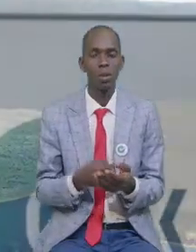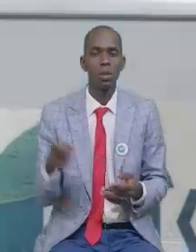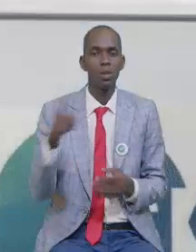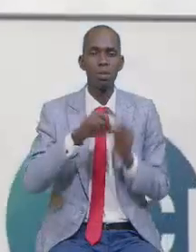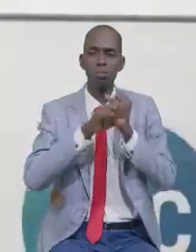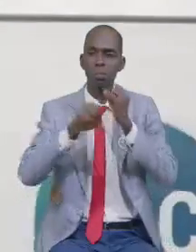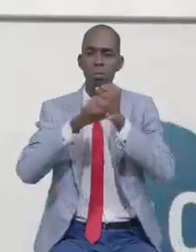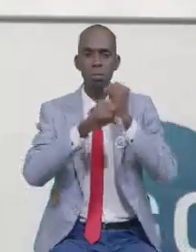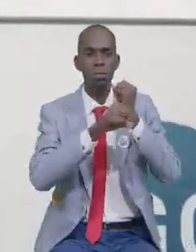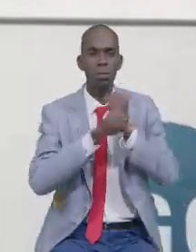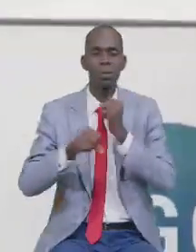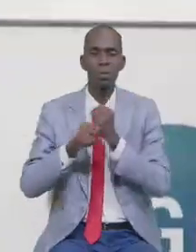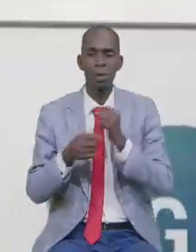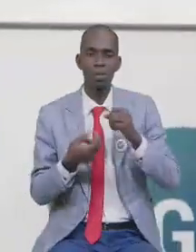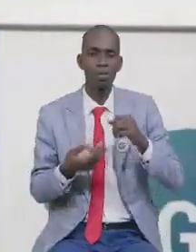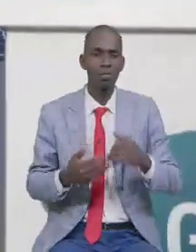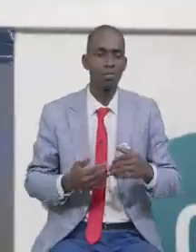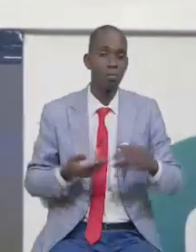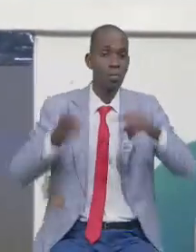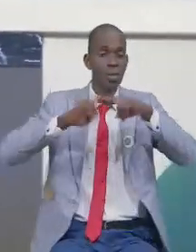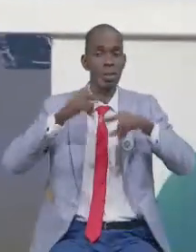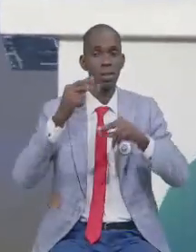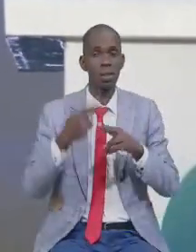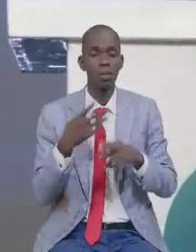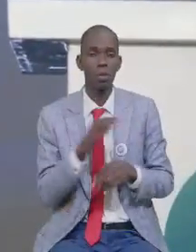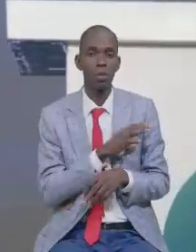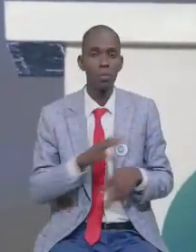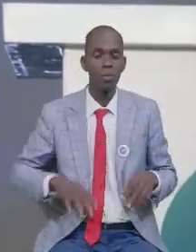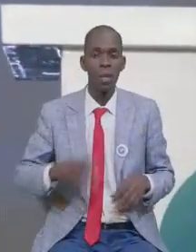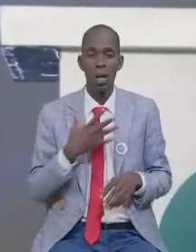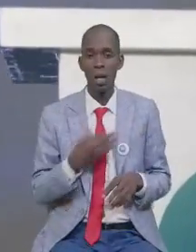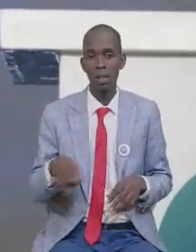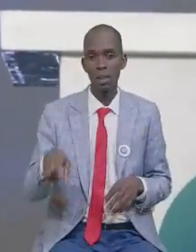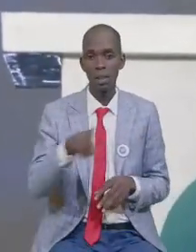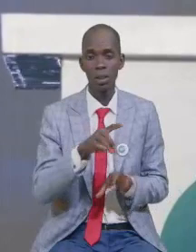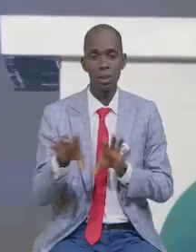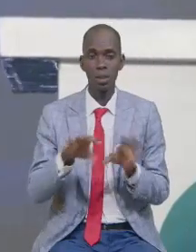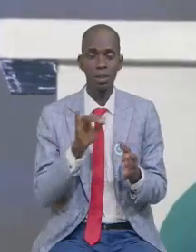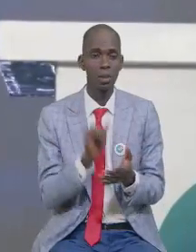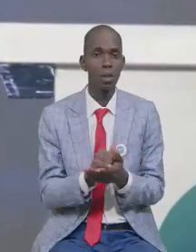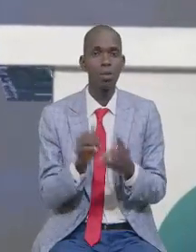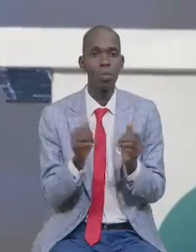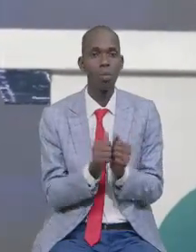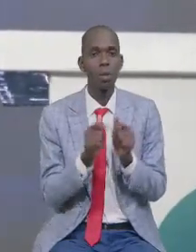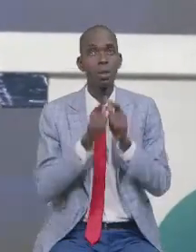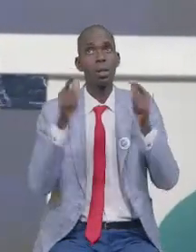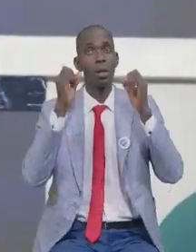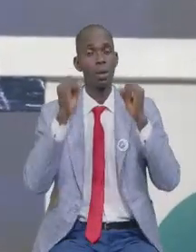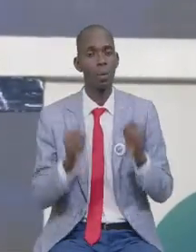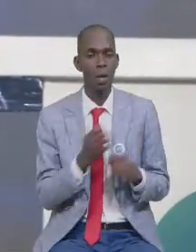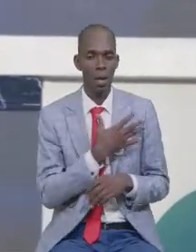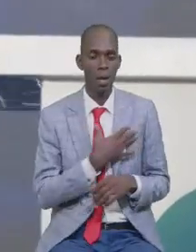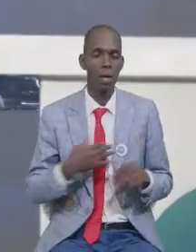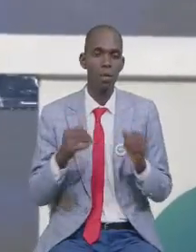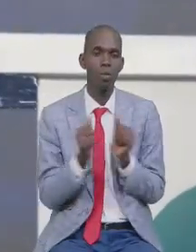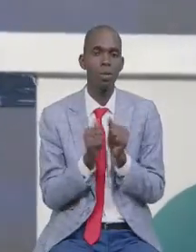and promoted the name of Christ, and they did that with great power and great